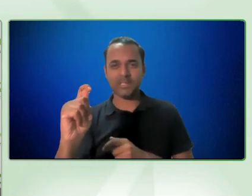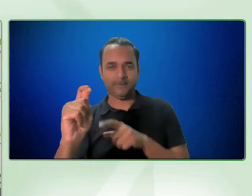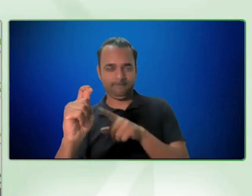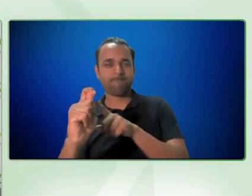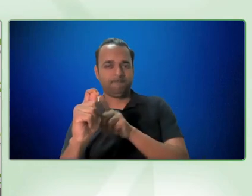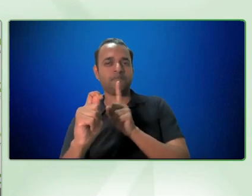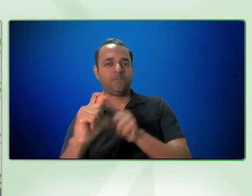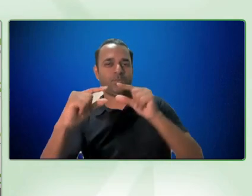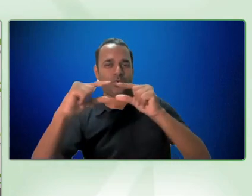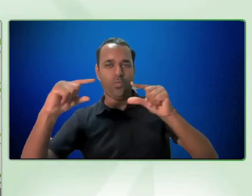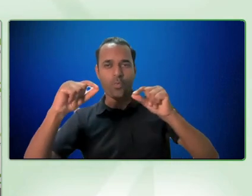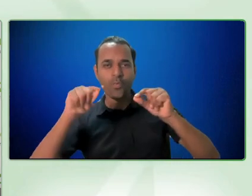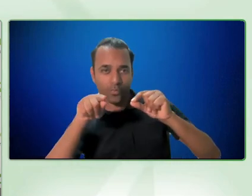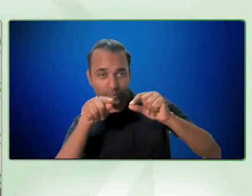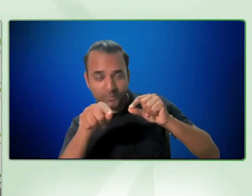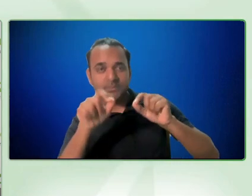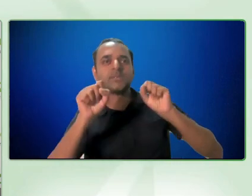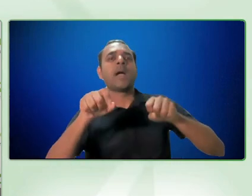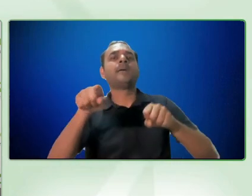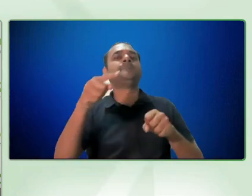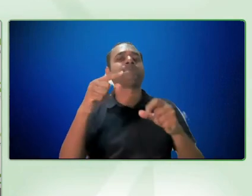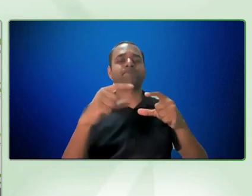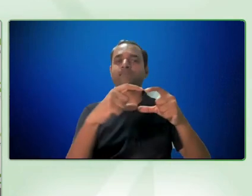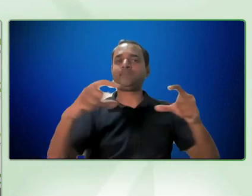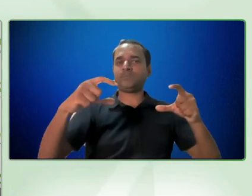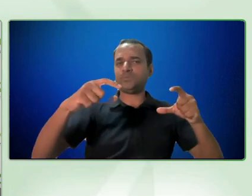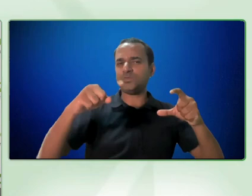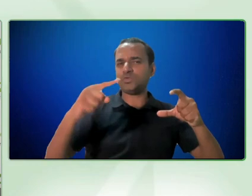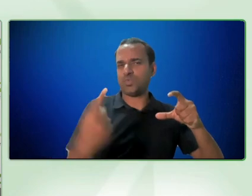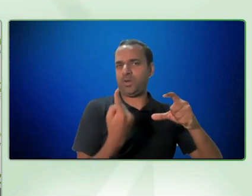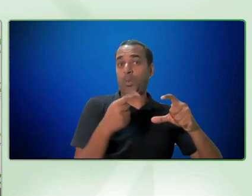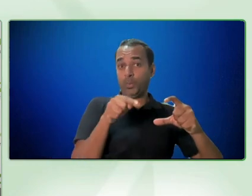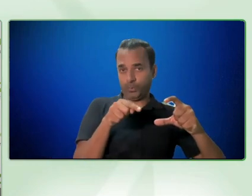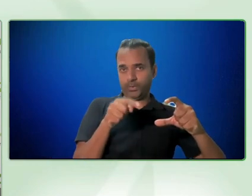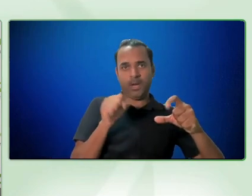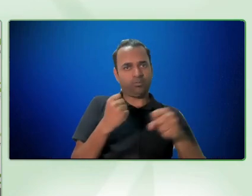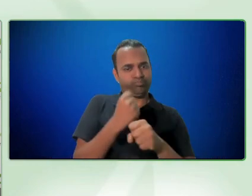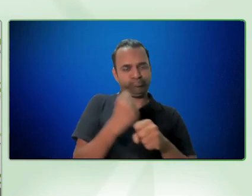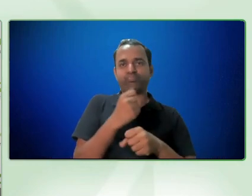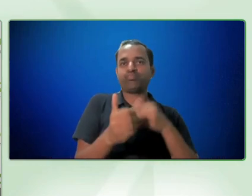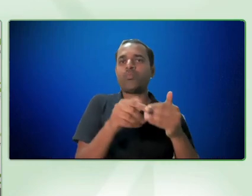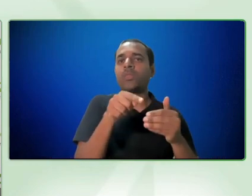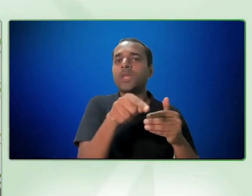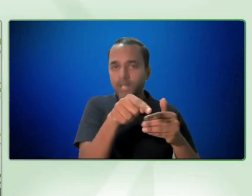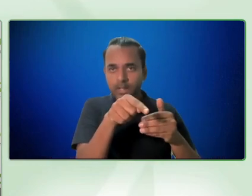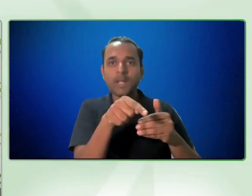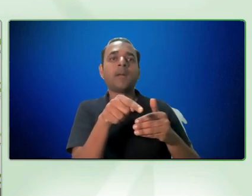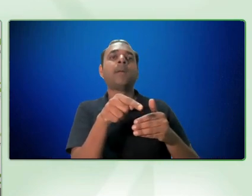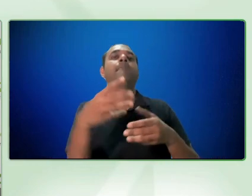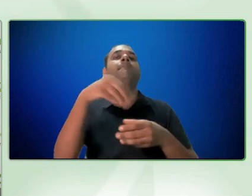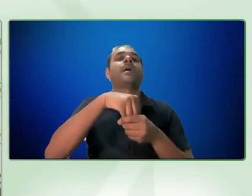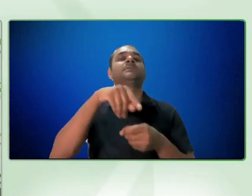folks who have inspired this work, who have supported your work and how? Yeah, we have an absolutely amazing team of